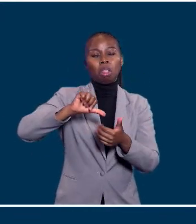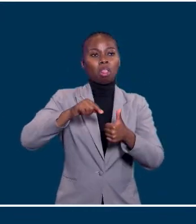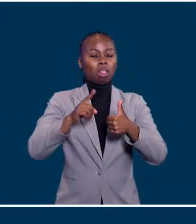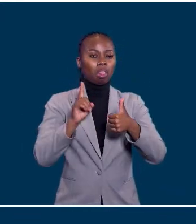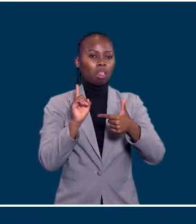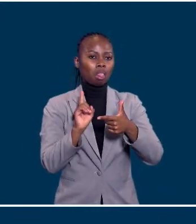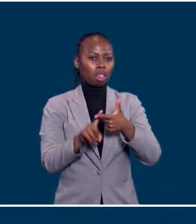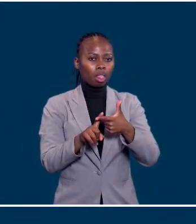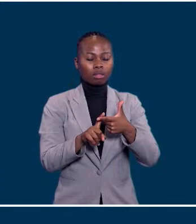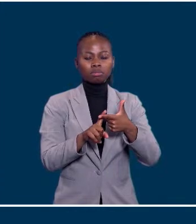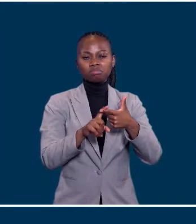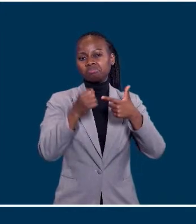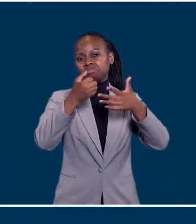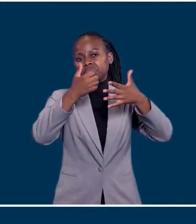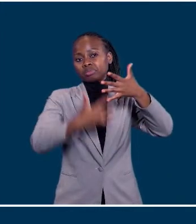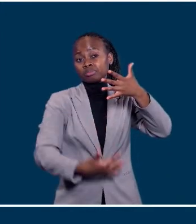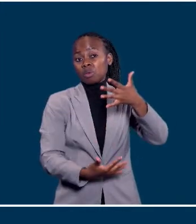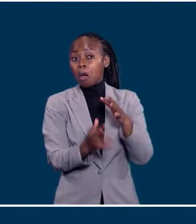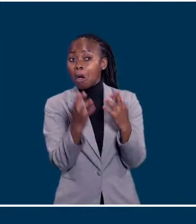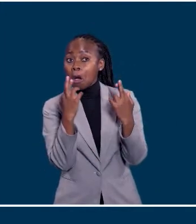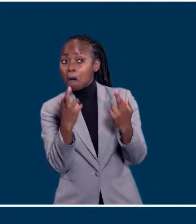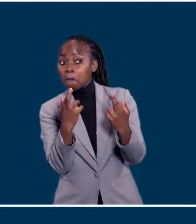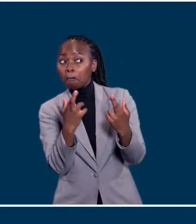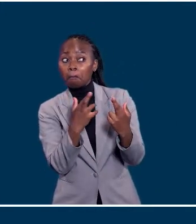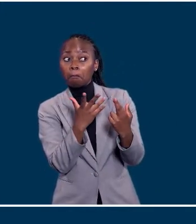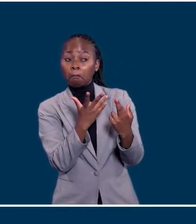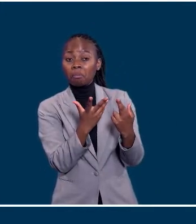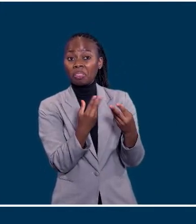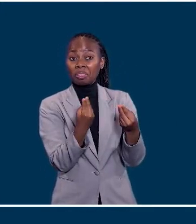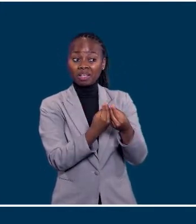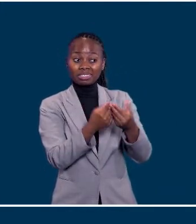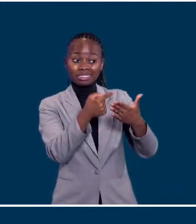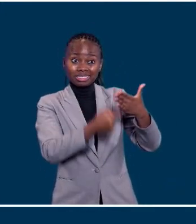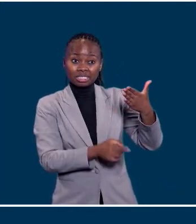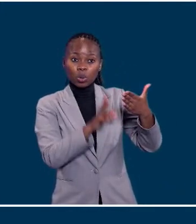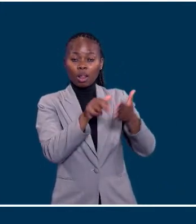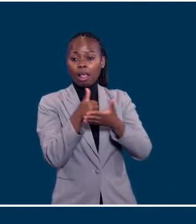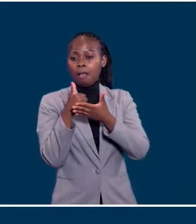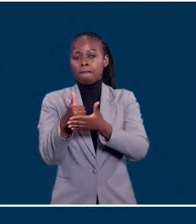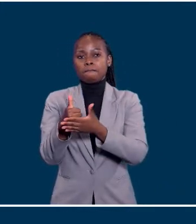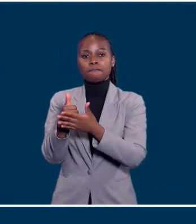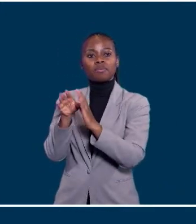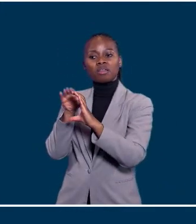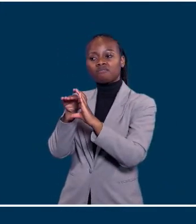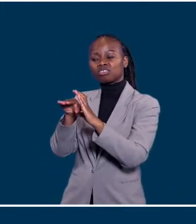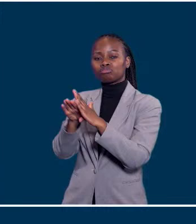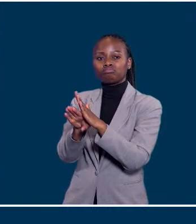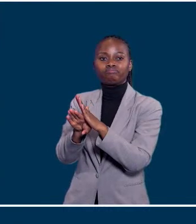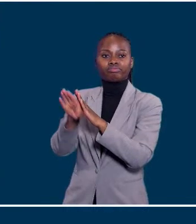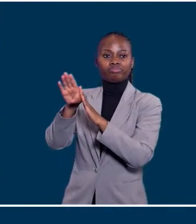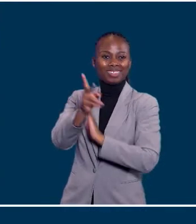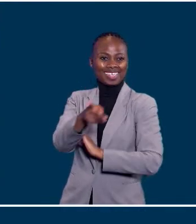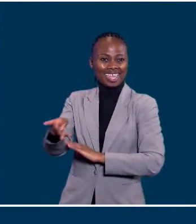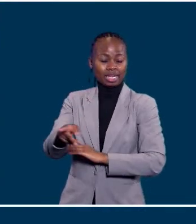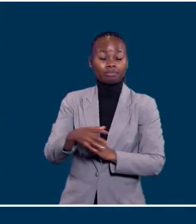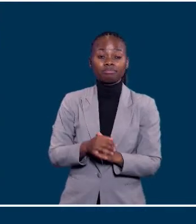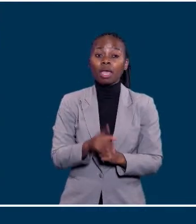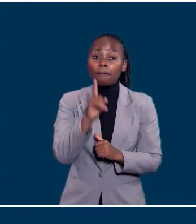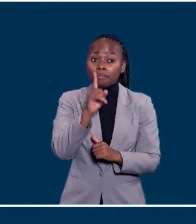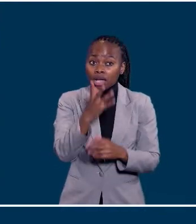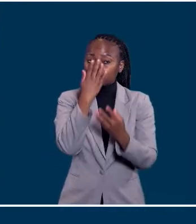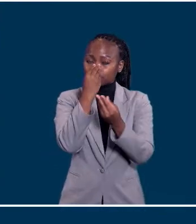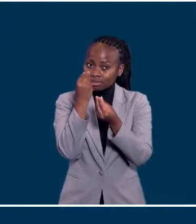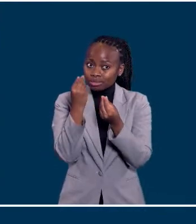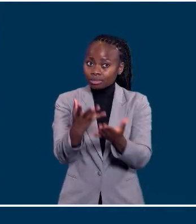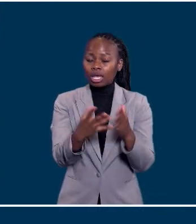might provide some better news for inflation going forward, but we could talk about that. The bottom line here is that the